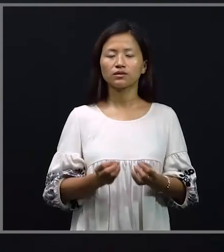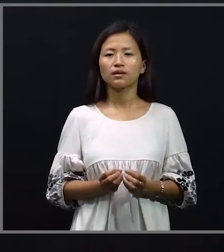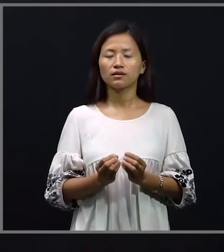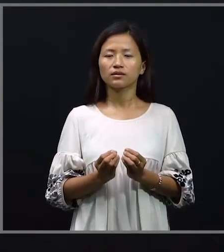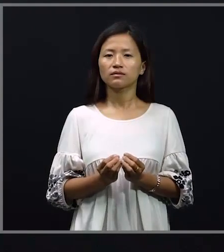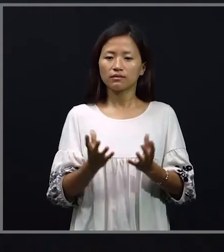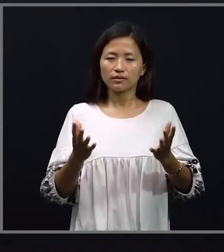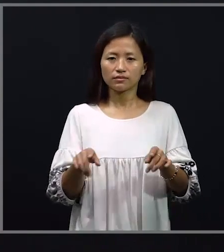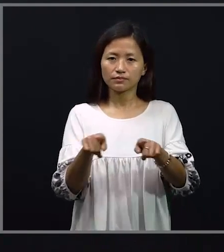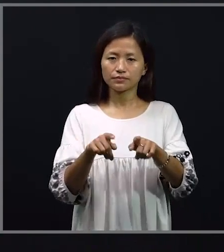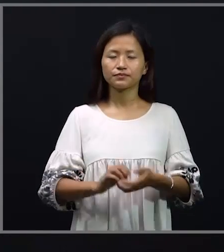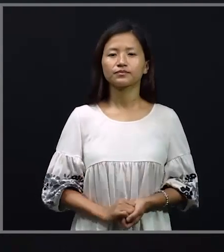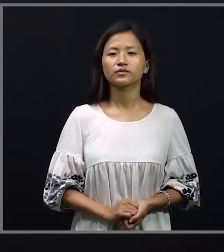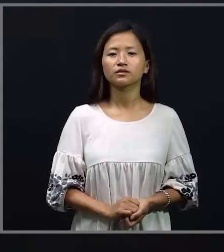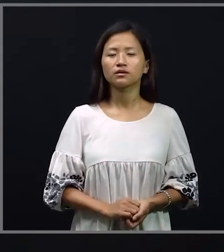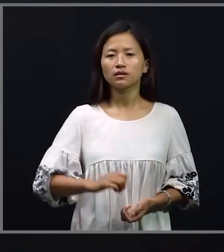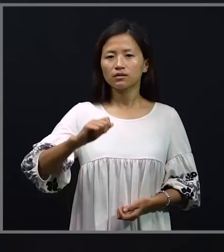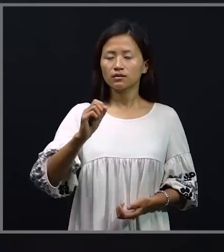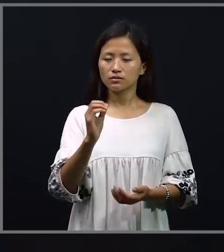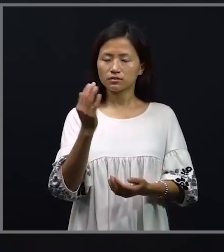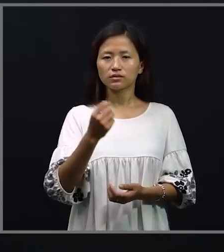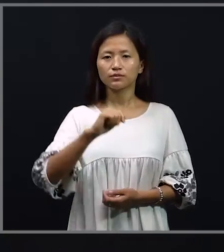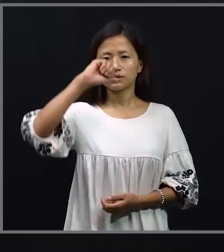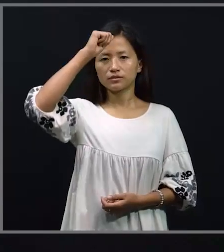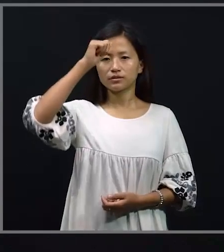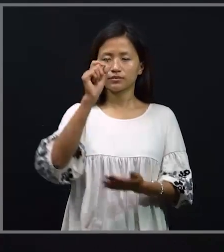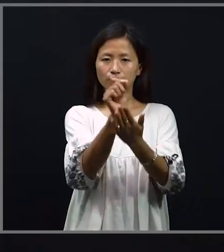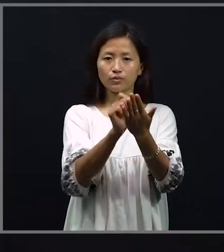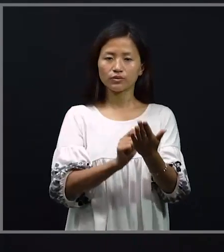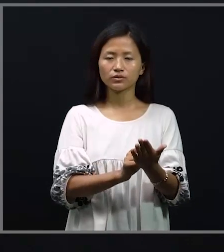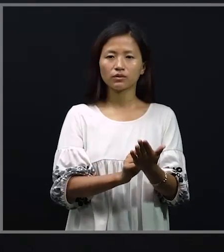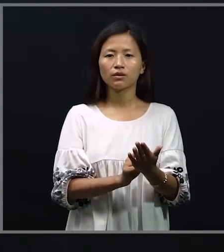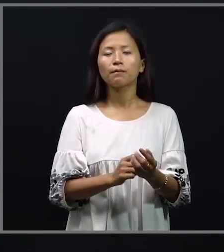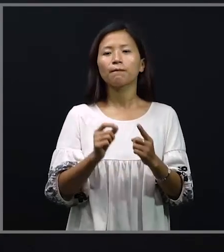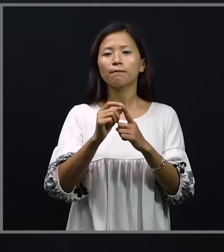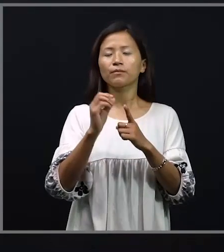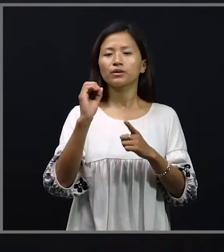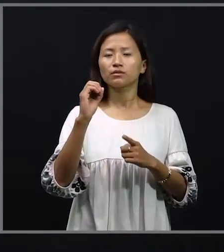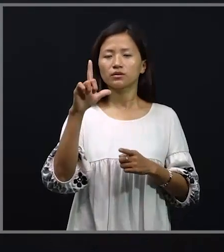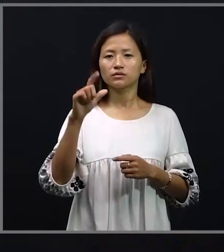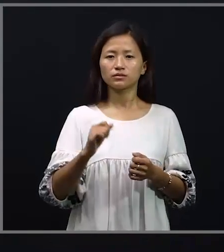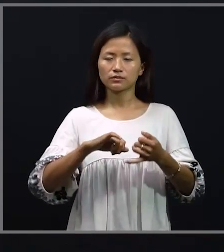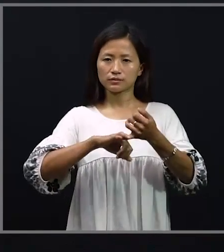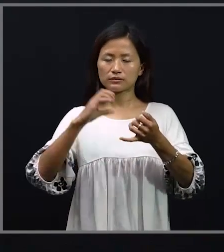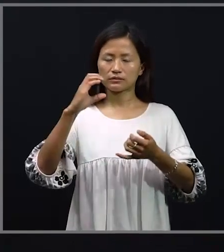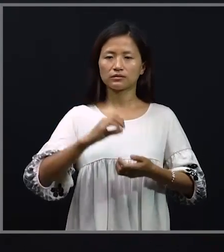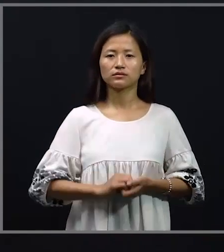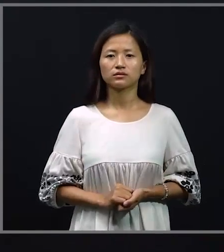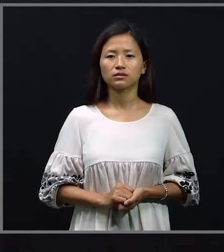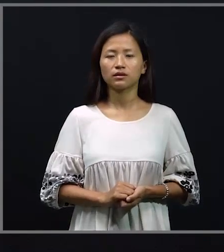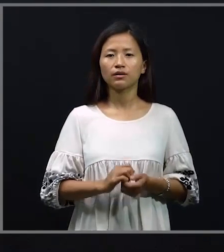that some Indian writers have wrote on political science. Writers like